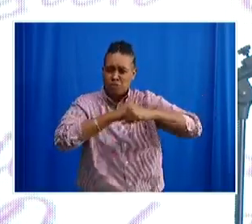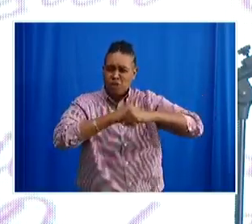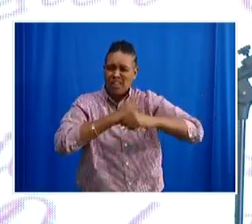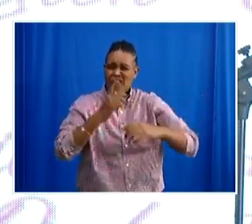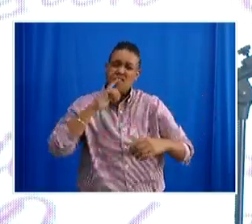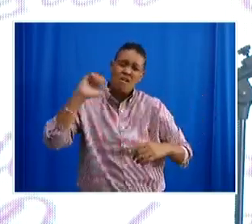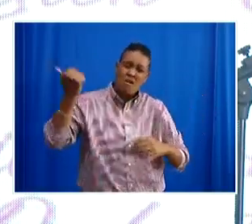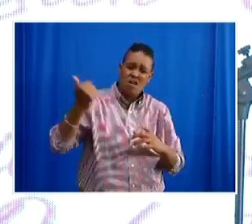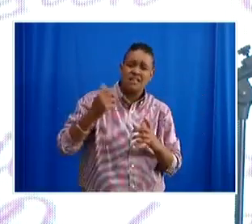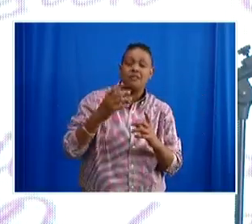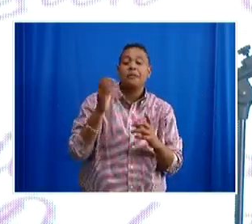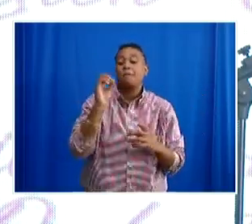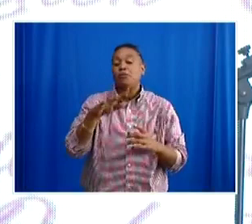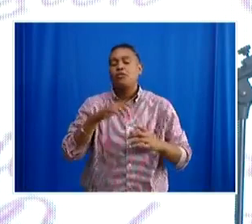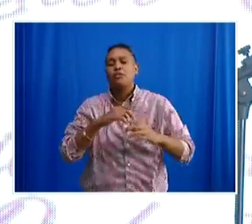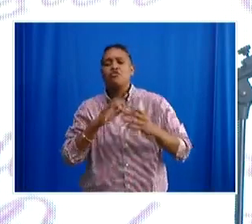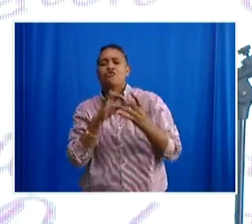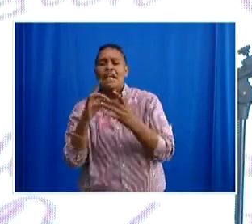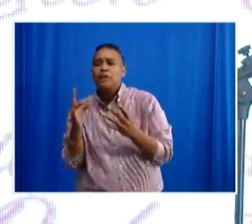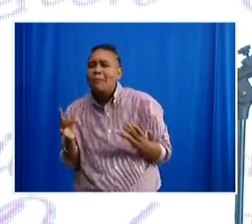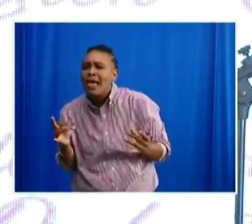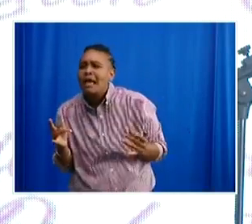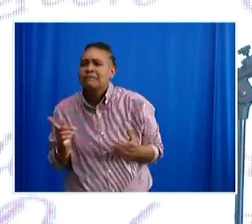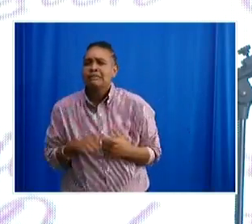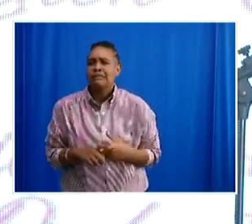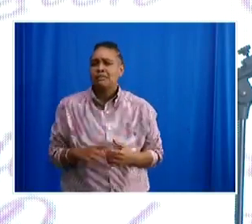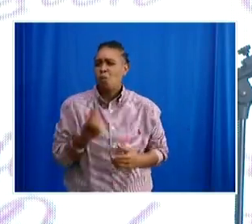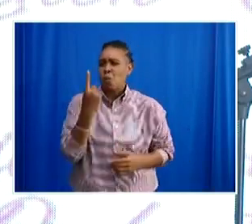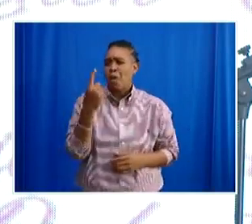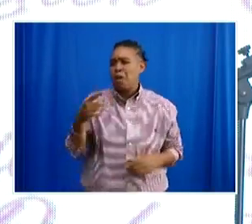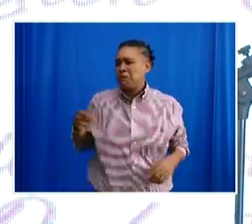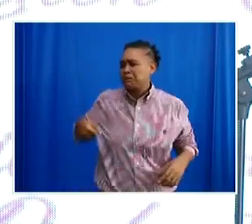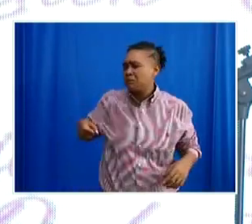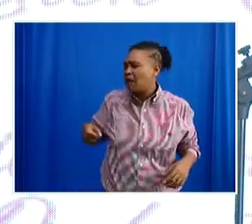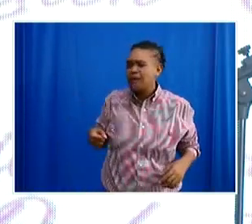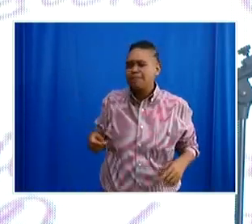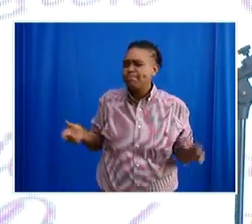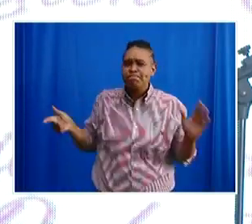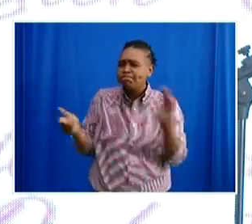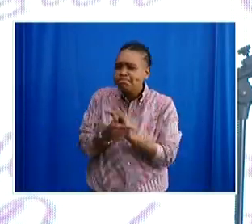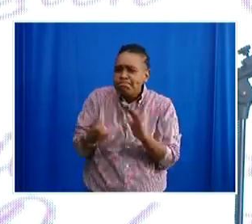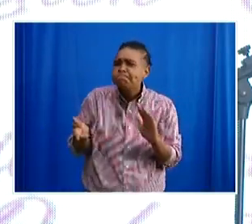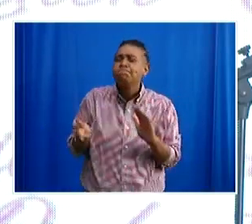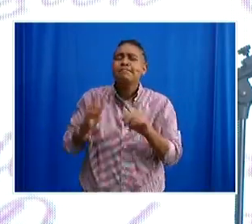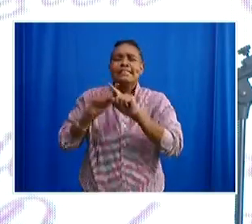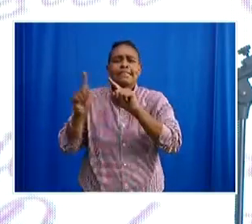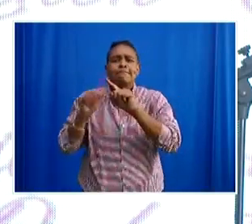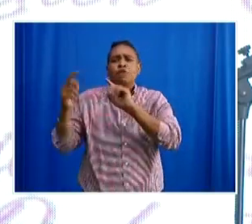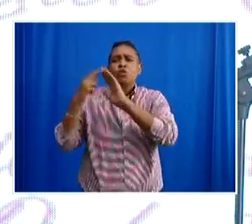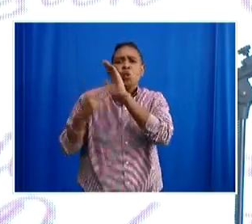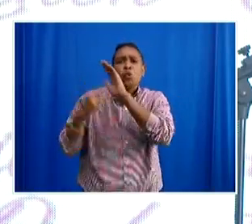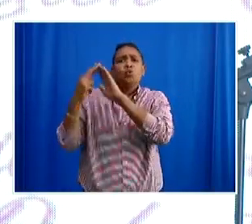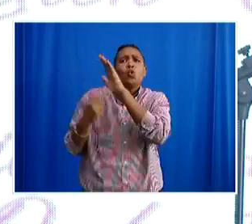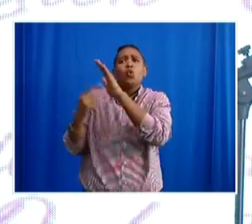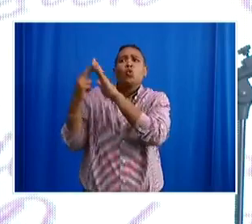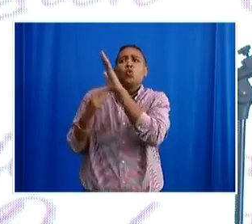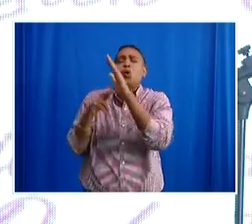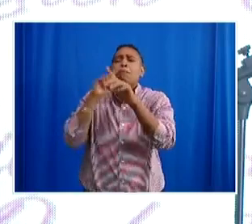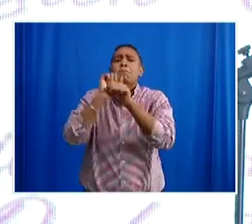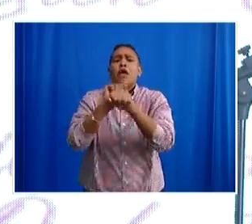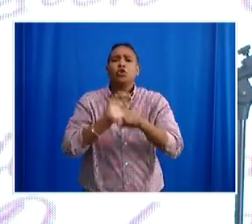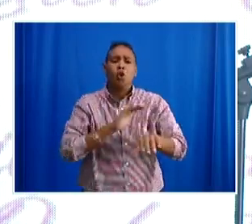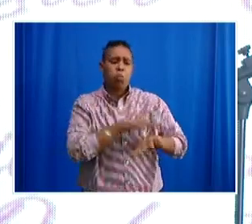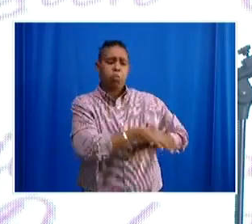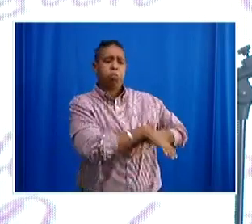new policies with regard to plastics, and in particular single-use plastics, ensuring that the prospect of our drains